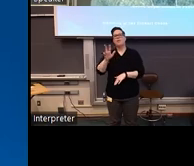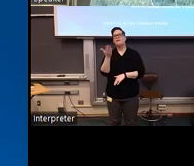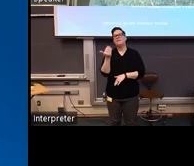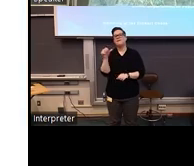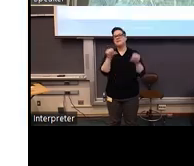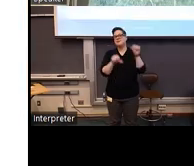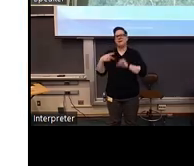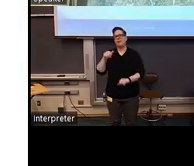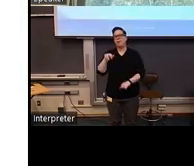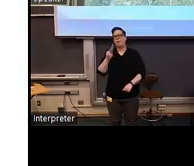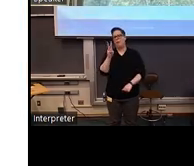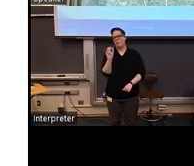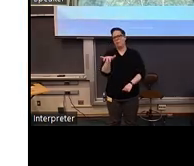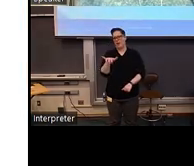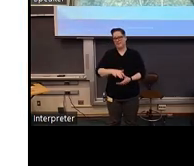Parkway.